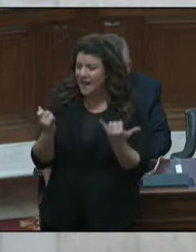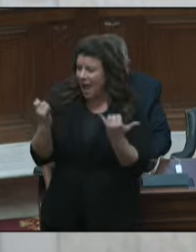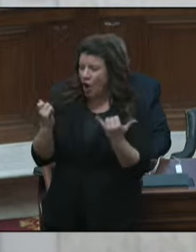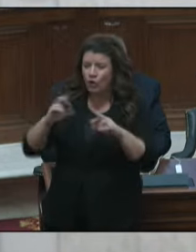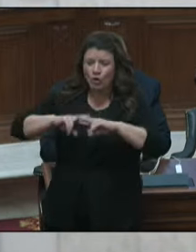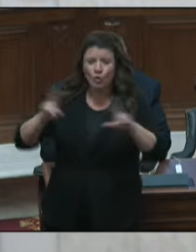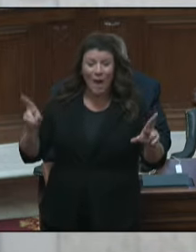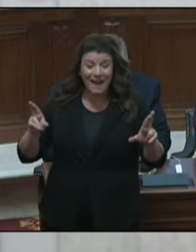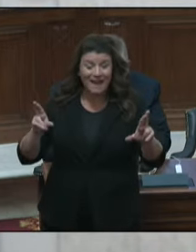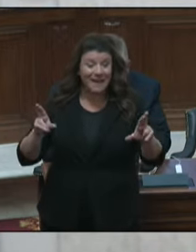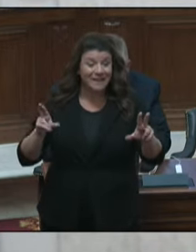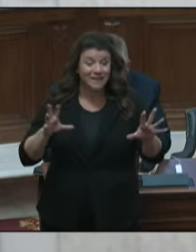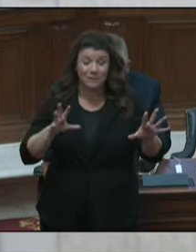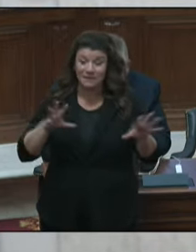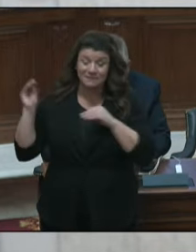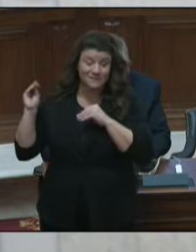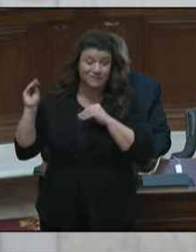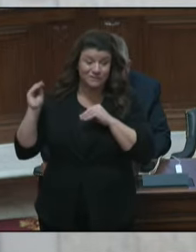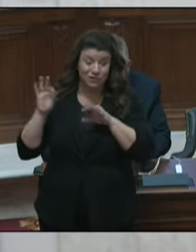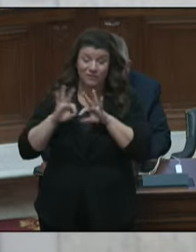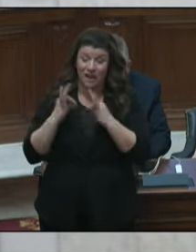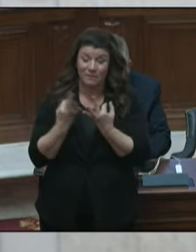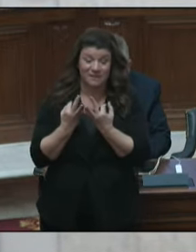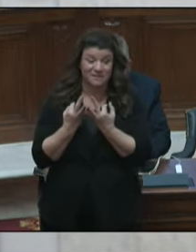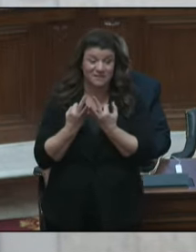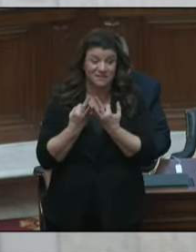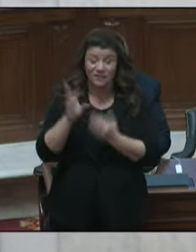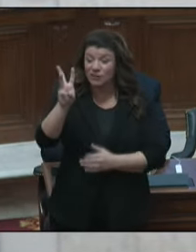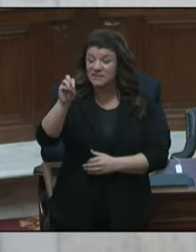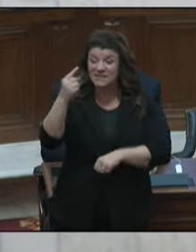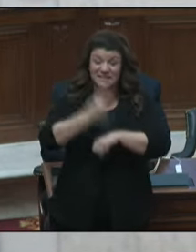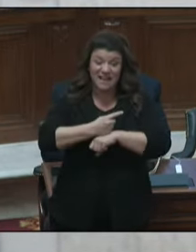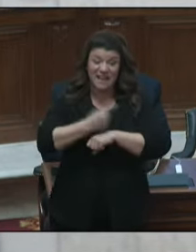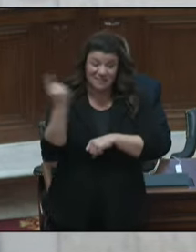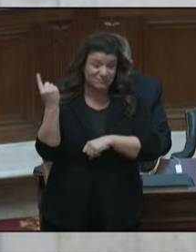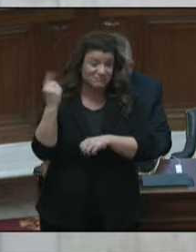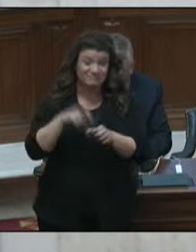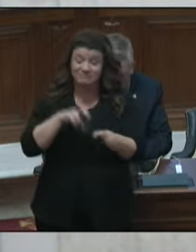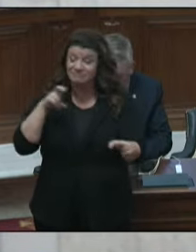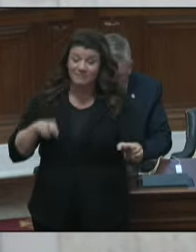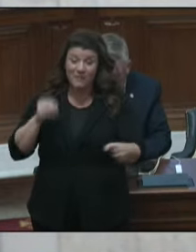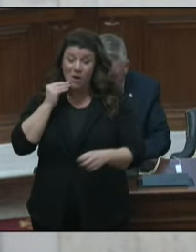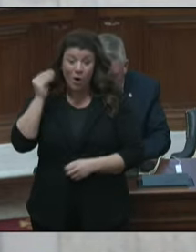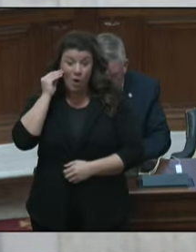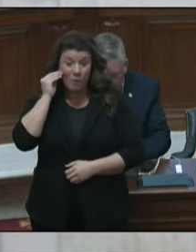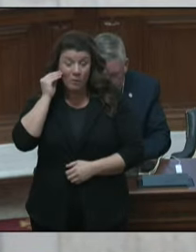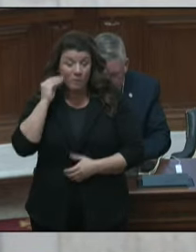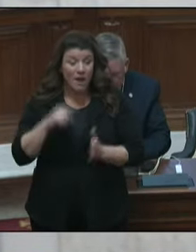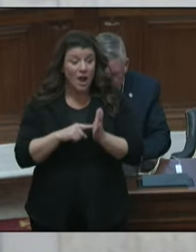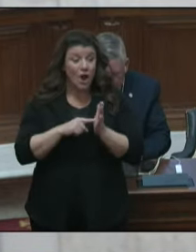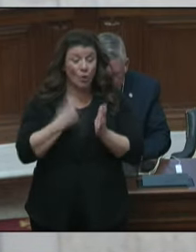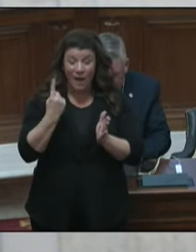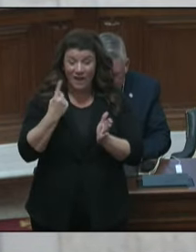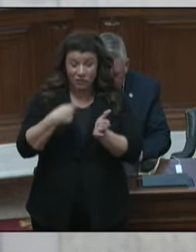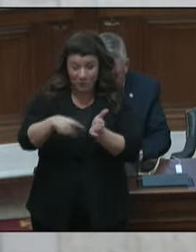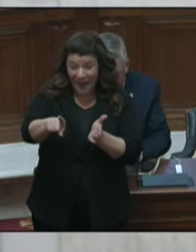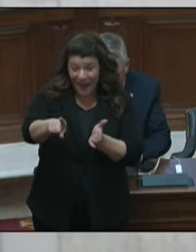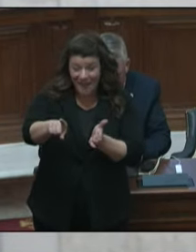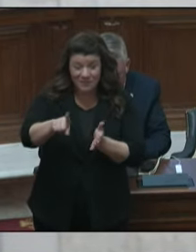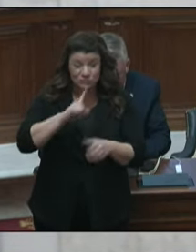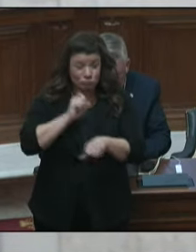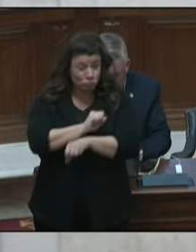of being away from your families for all practical purposes for 60 days. And what you're paid is nothing.